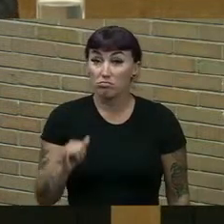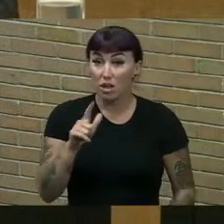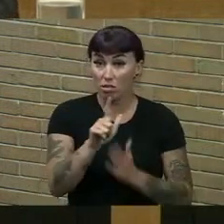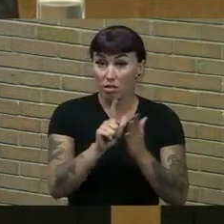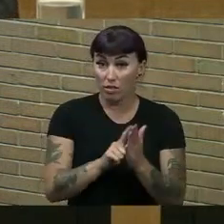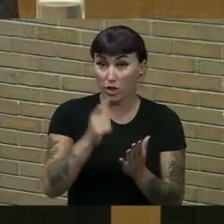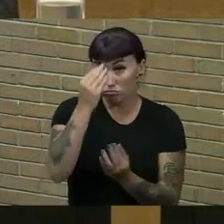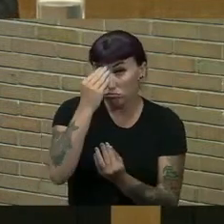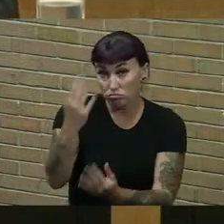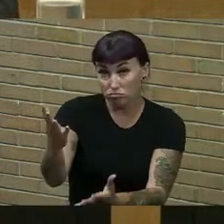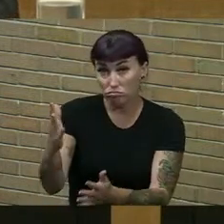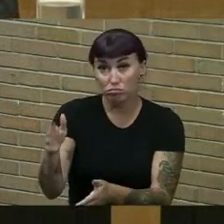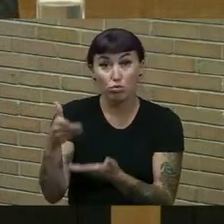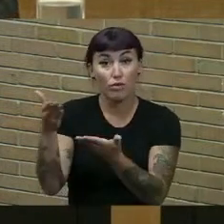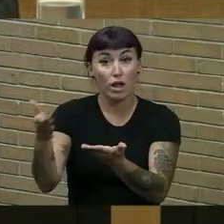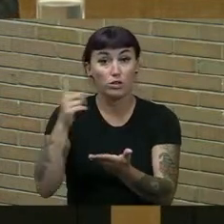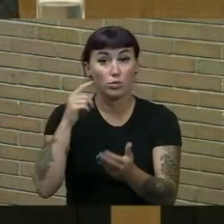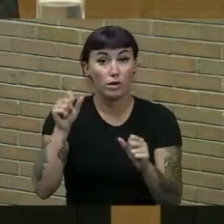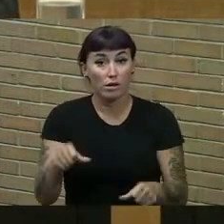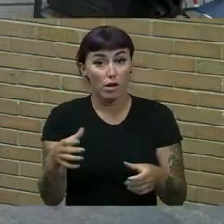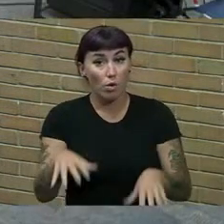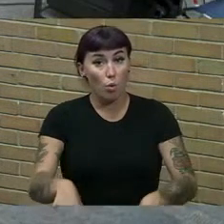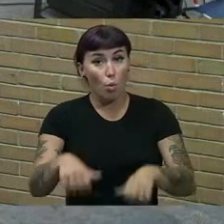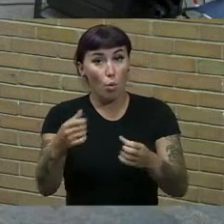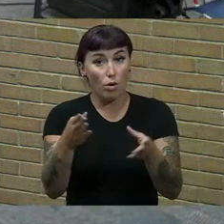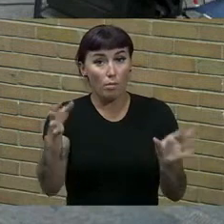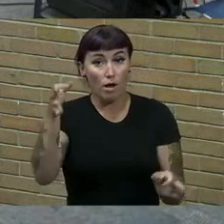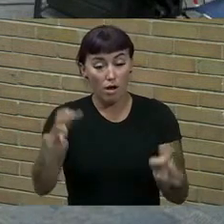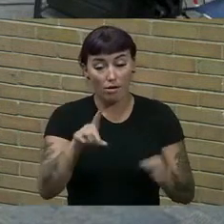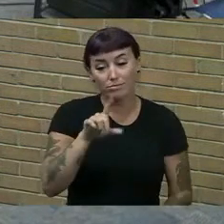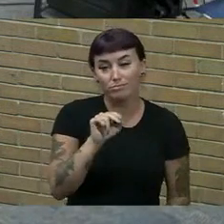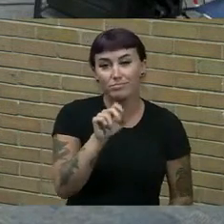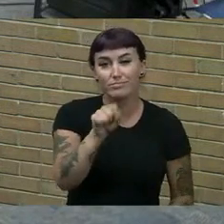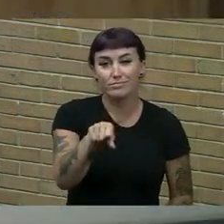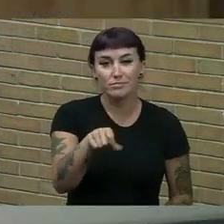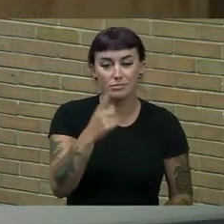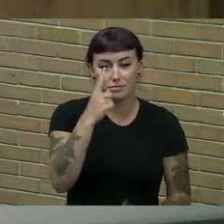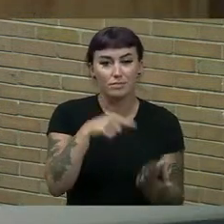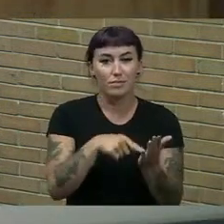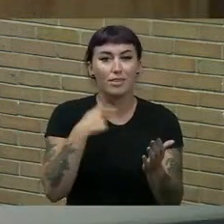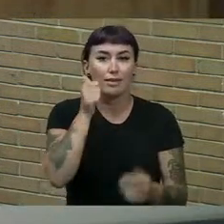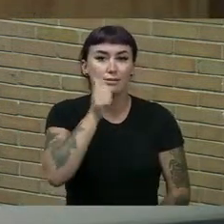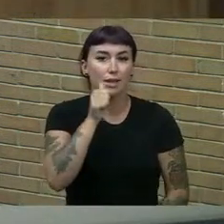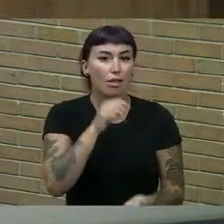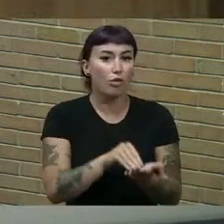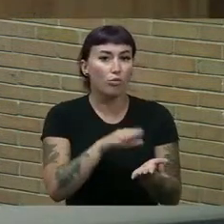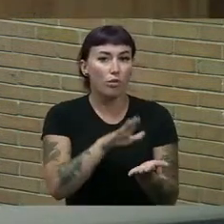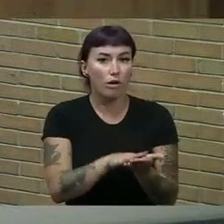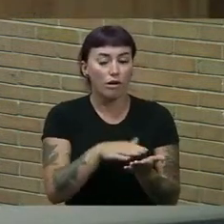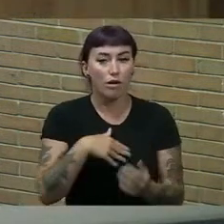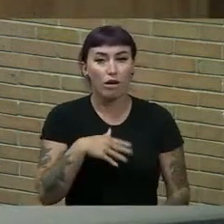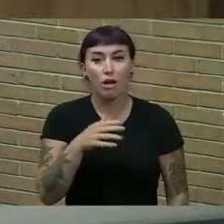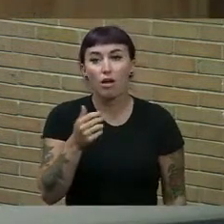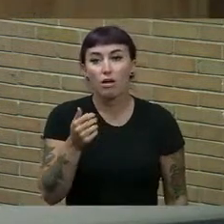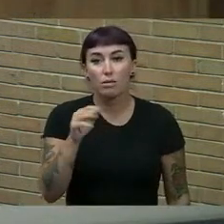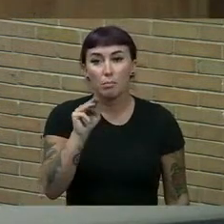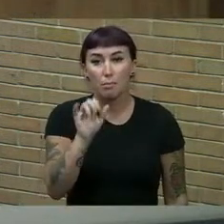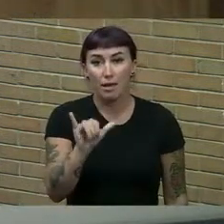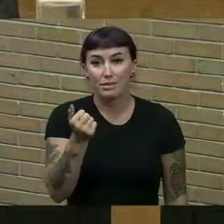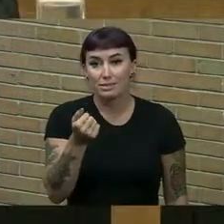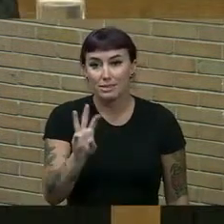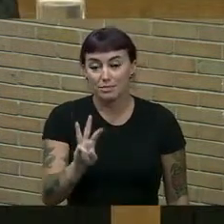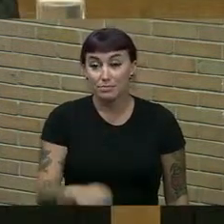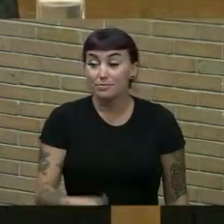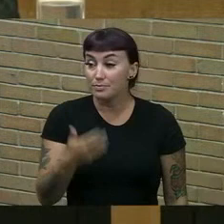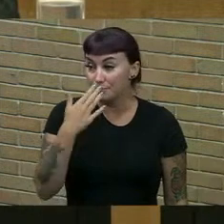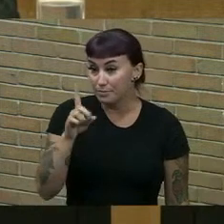been given to hold this public hearing? Well, yes, Supervisor, notice was in the Daily Record on, I believe, May 16th. Thank you,